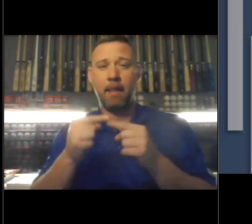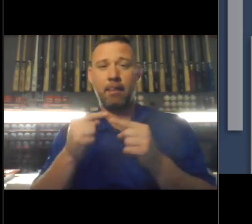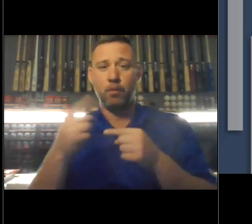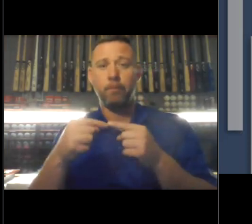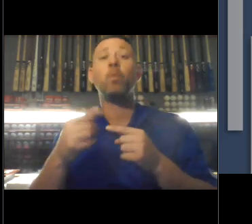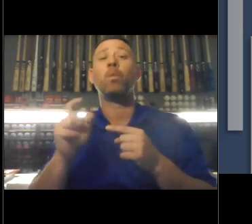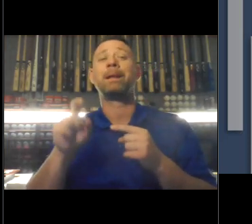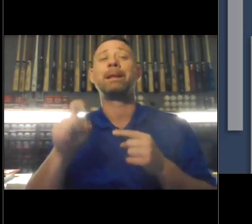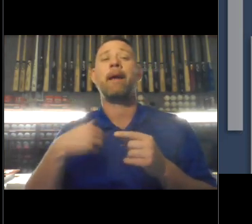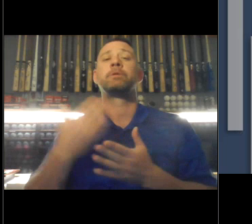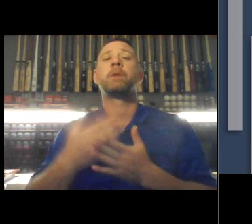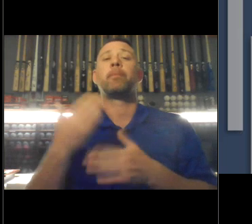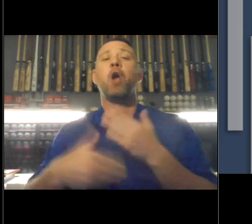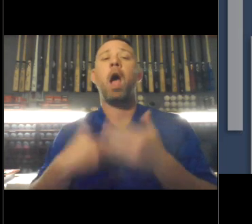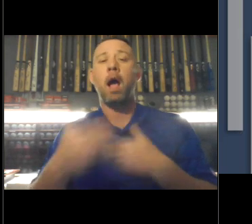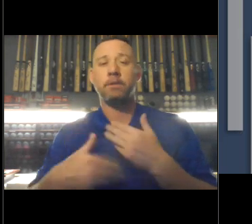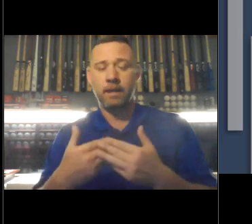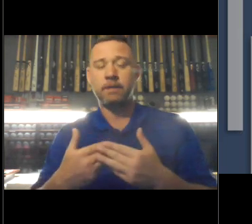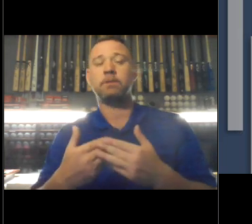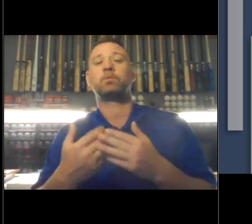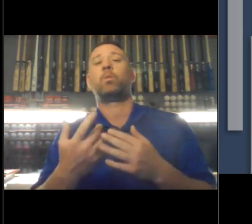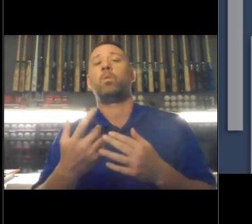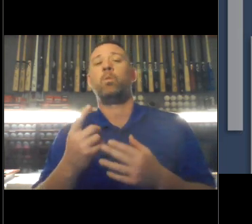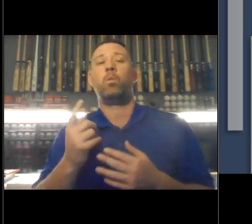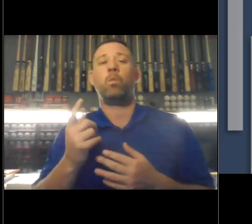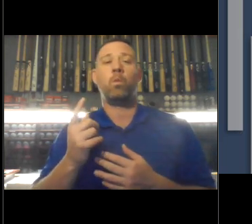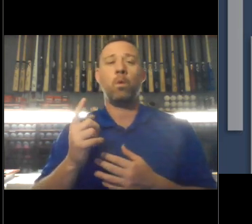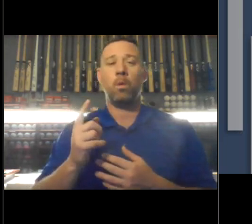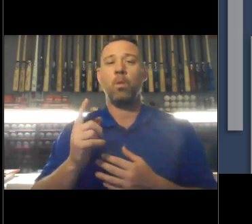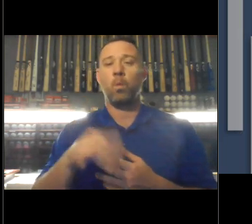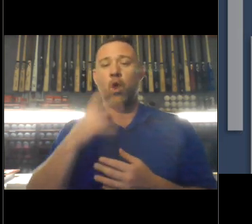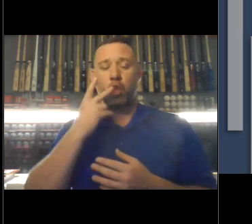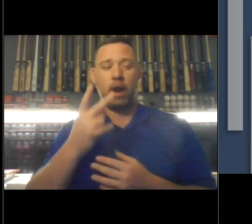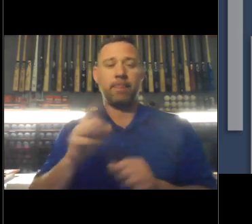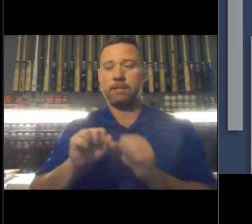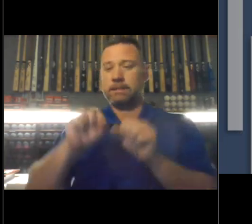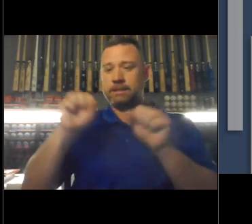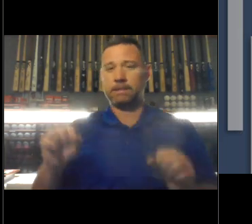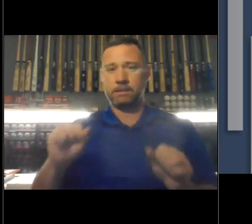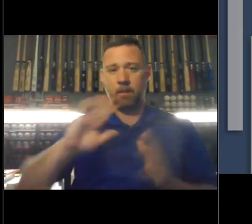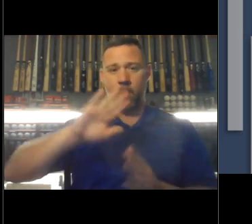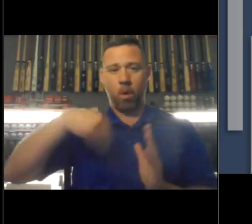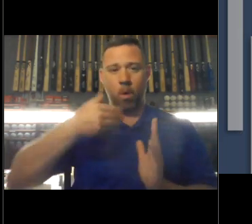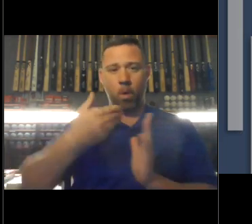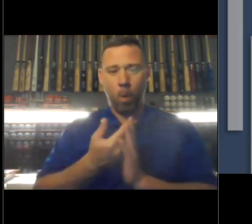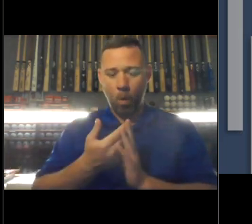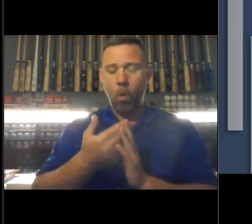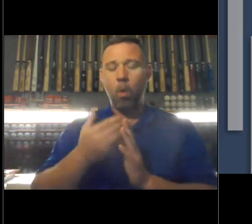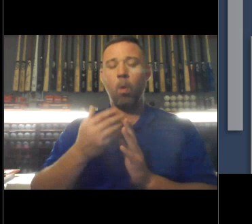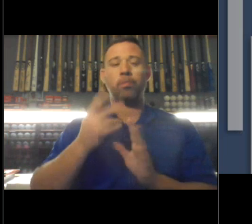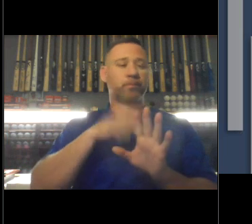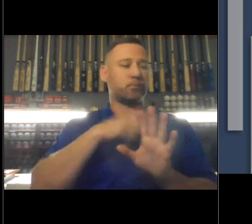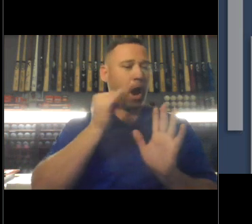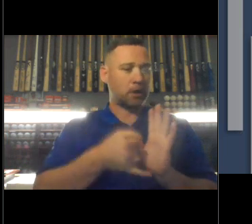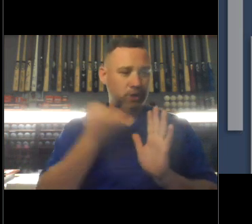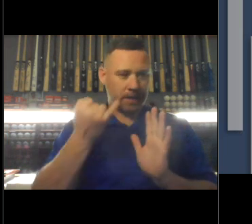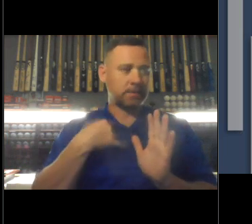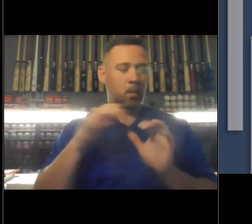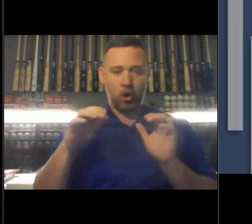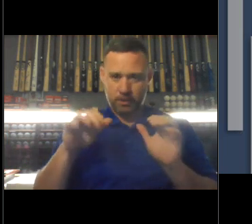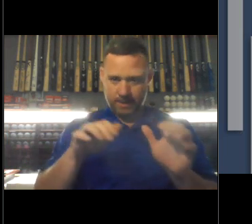process where, we're actually looking at the system as a whole. We're looking at the projects that we're delivering and